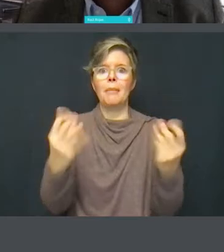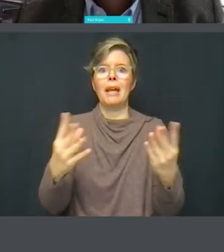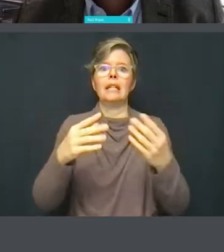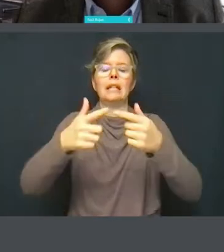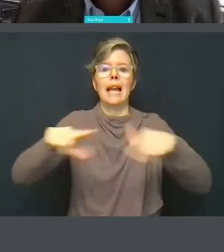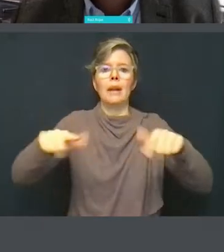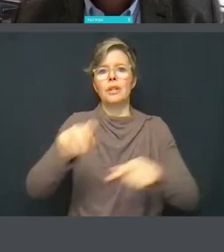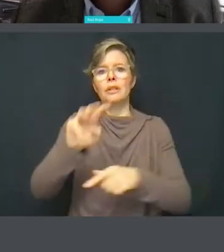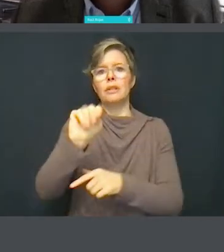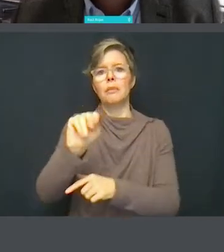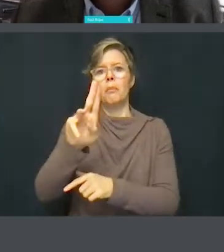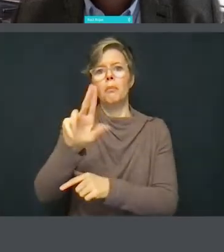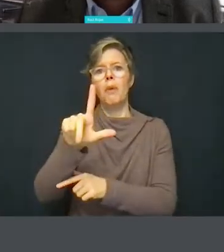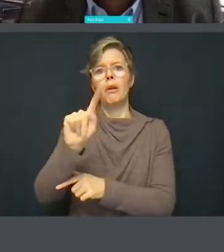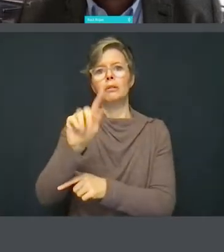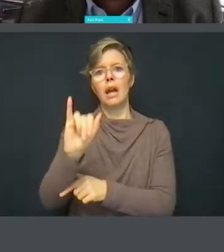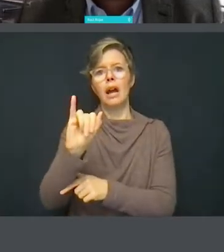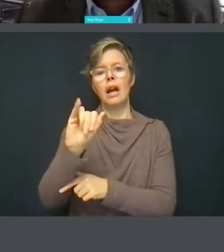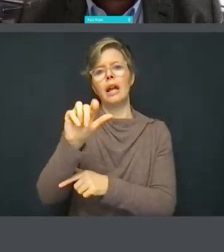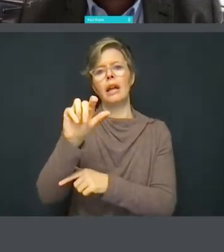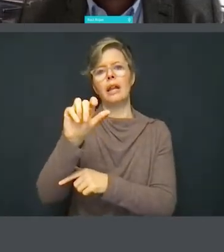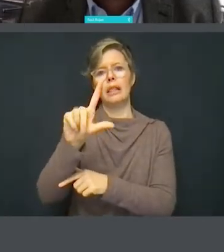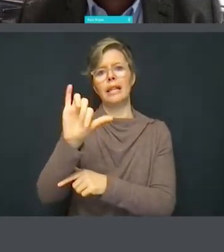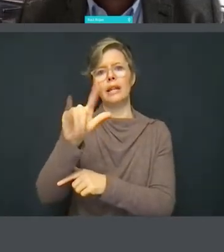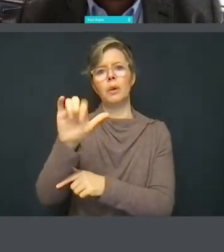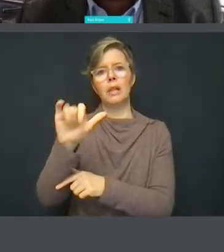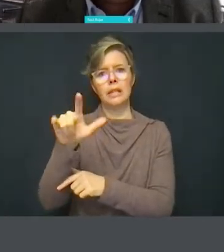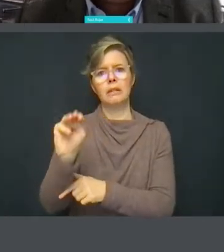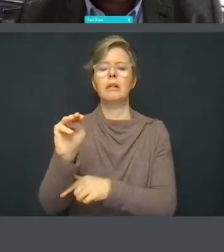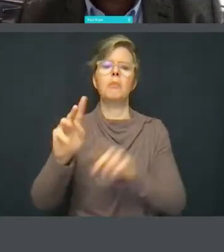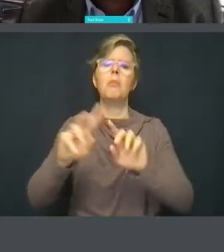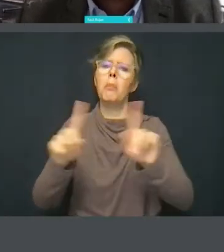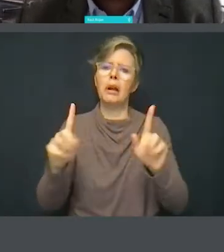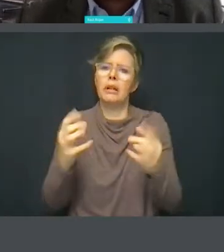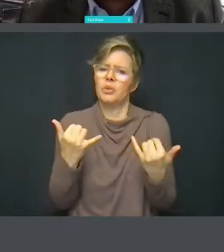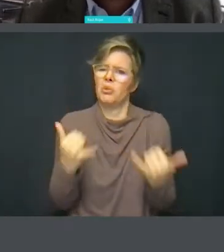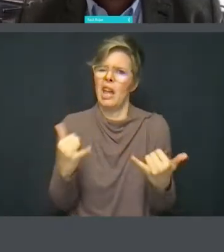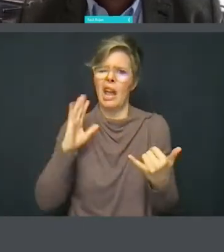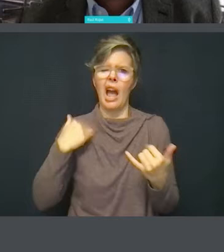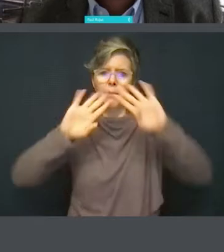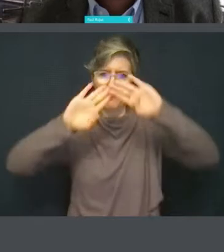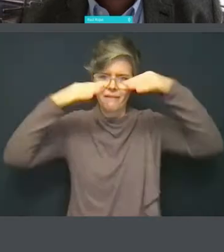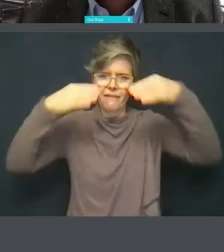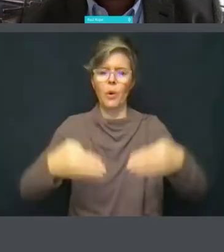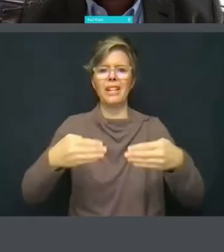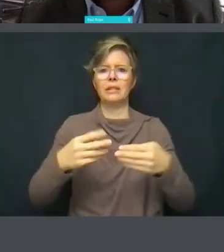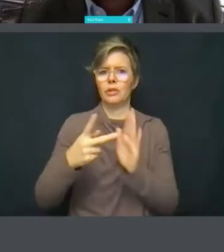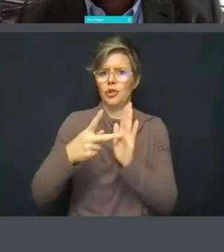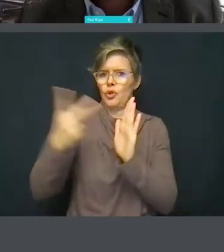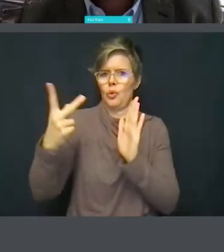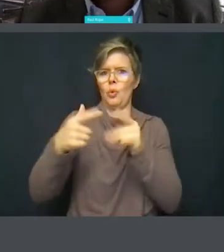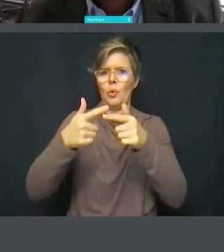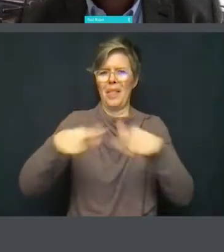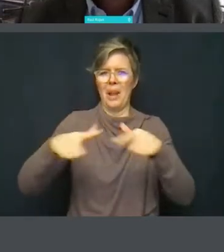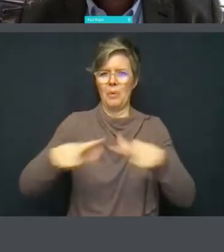still applies. So with that sort of disclaimer out of the way, let's go ahead and get started.